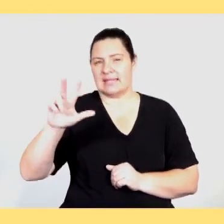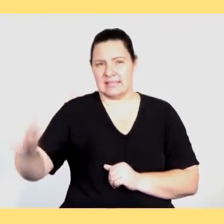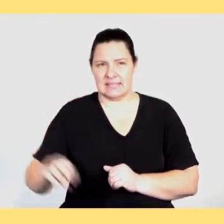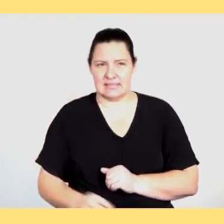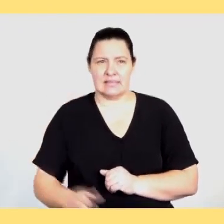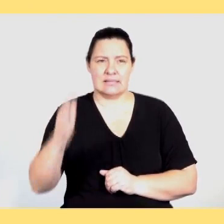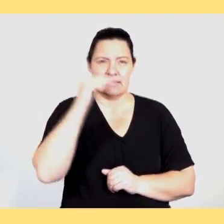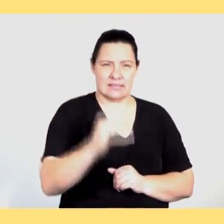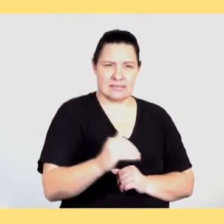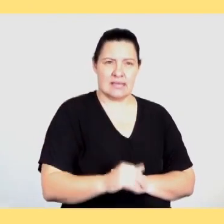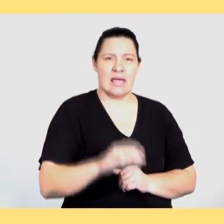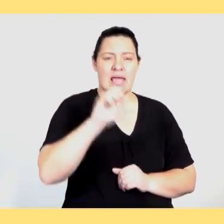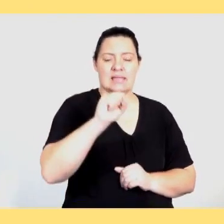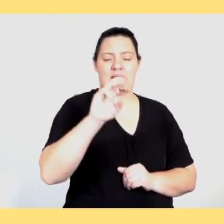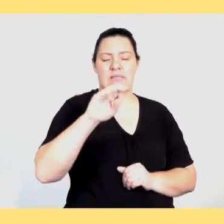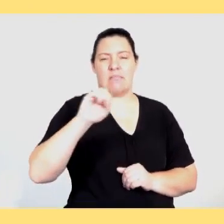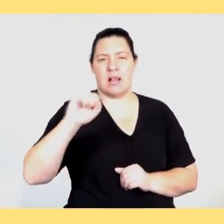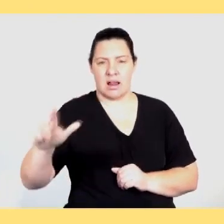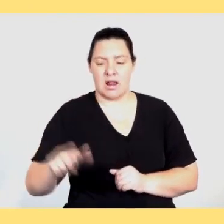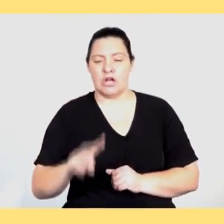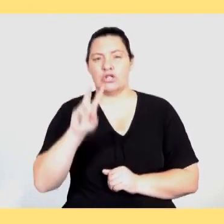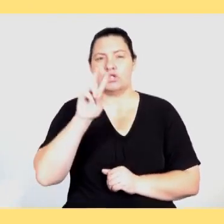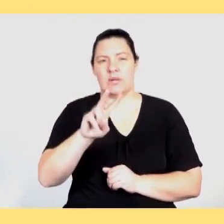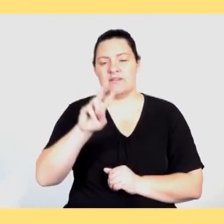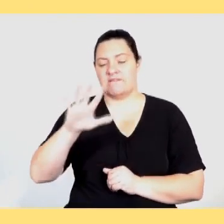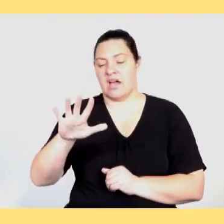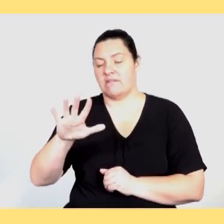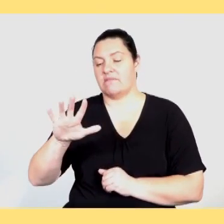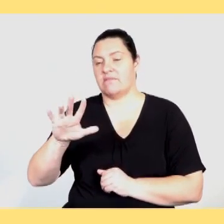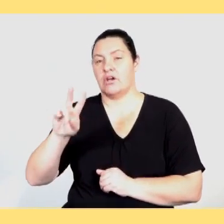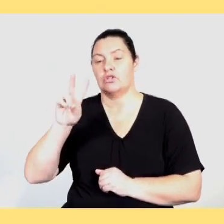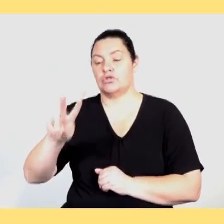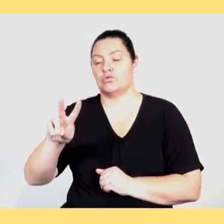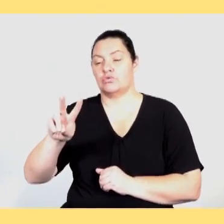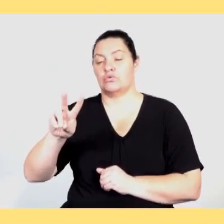32,380. And then we come to a small, 25.2. A small,